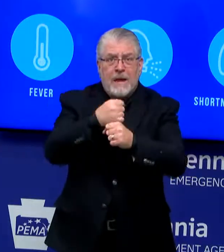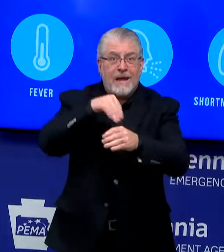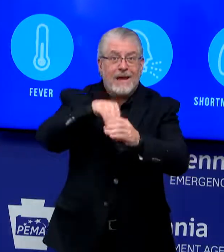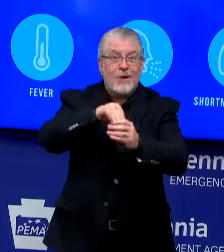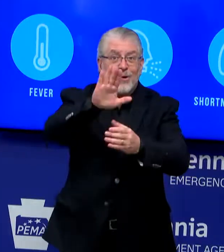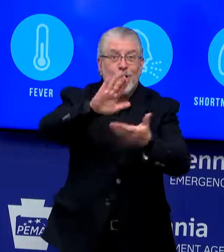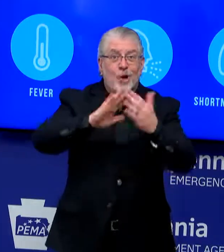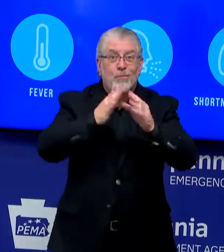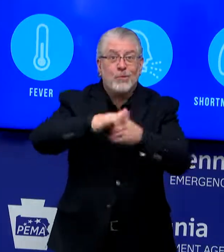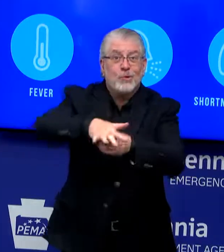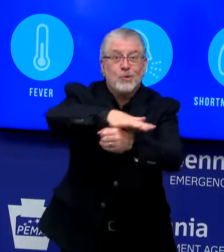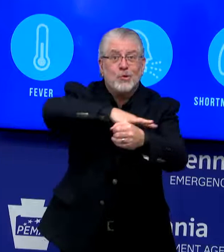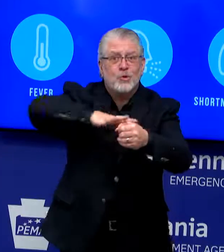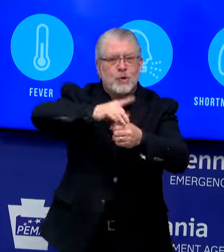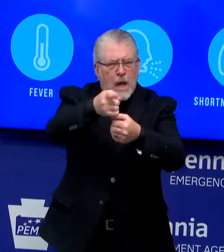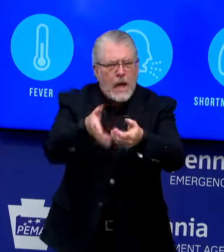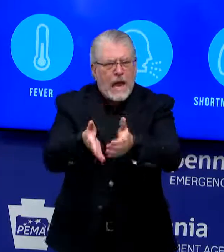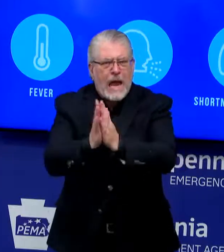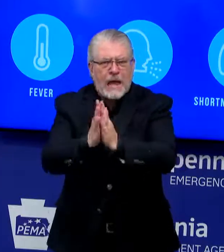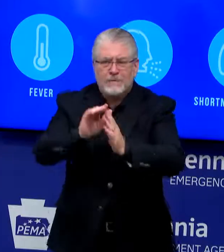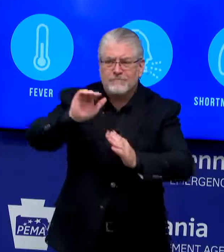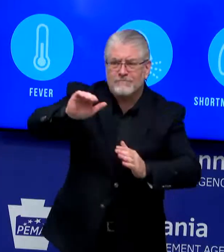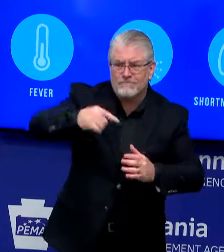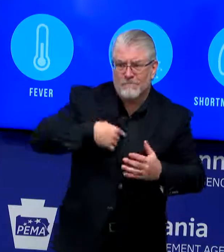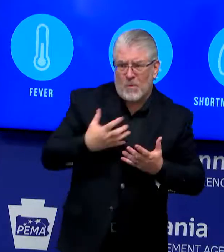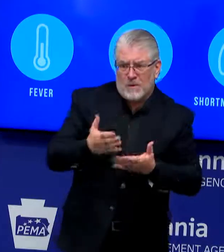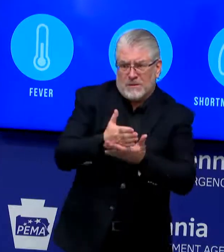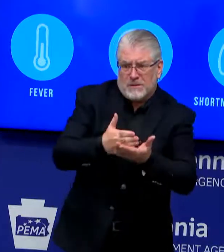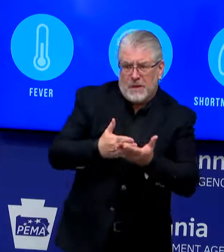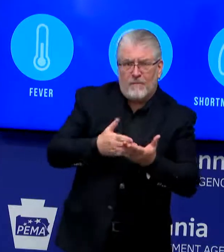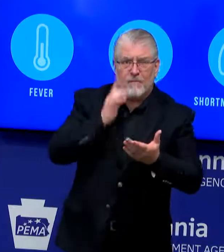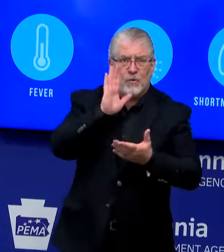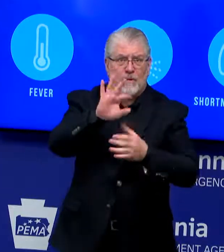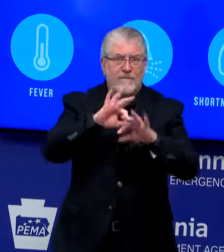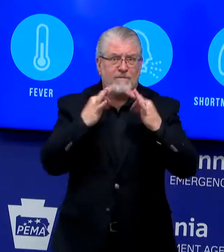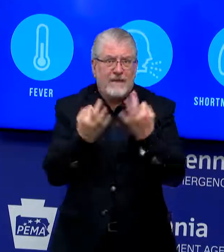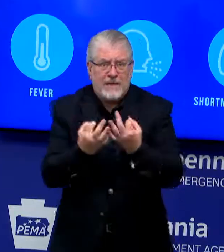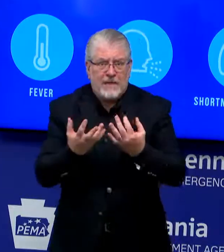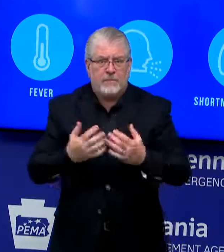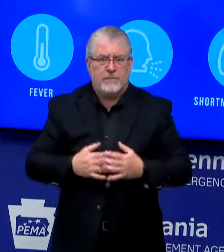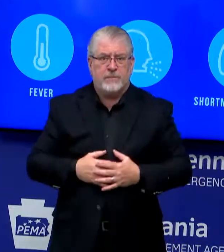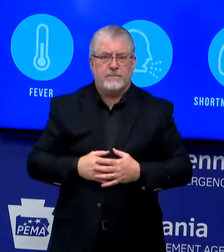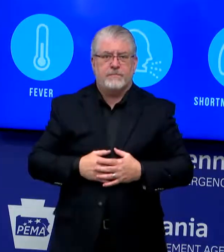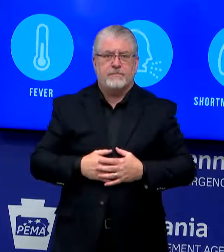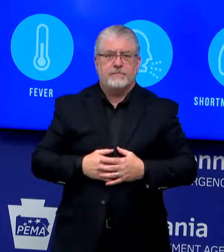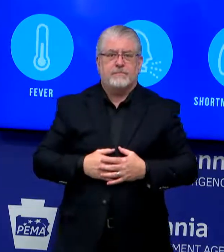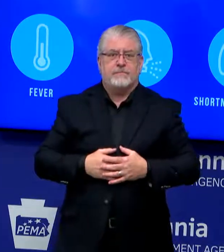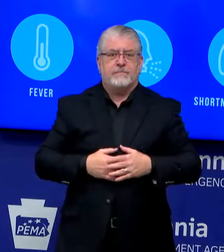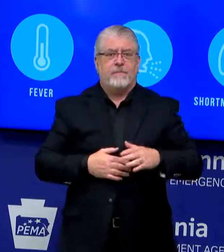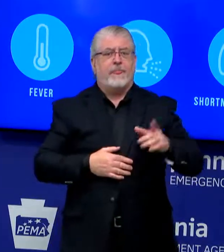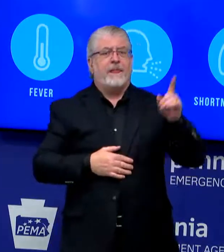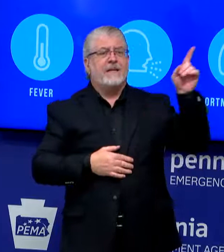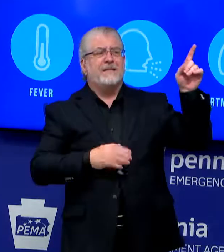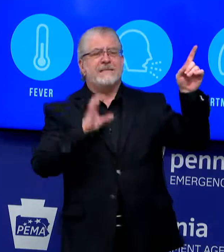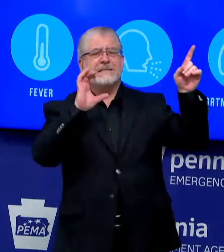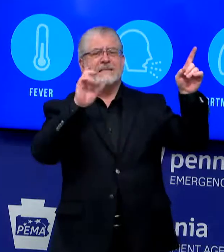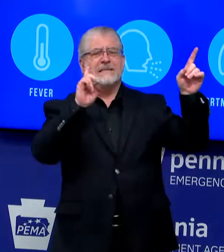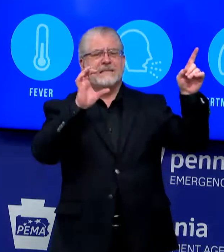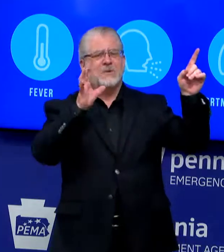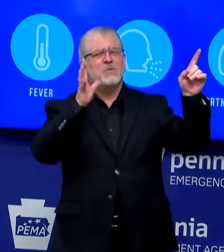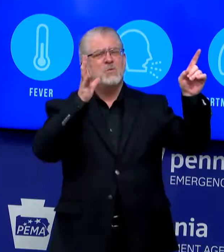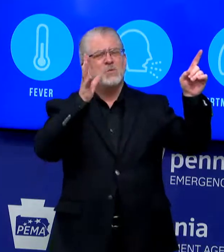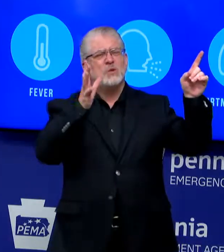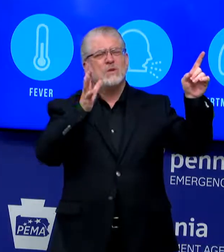CDC shortly. And in Pennsylvania, we want to be ahead of the nation in slowing the spread of COVID-19. We don't want to be behind